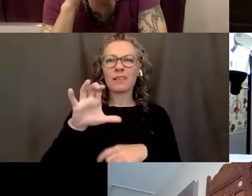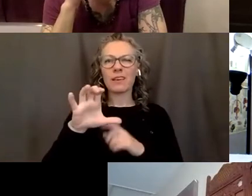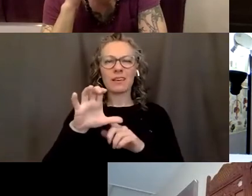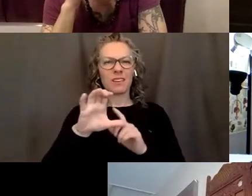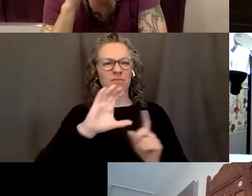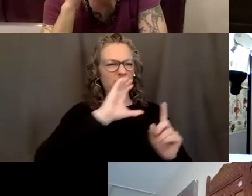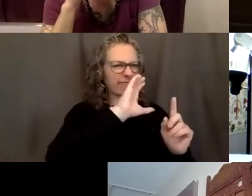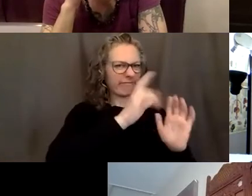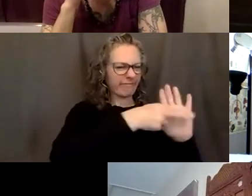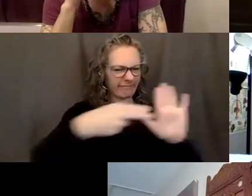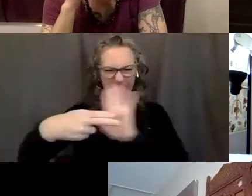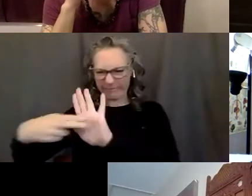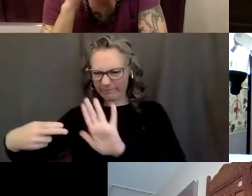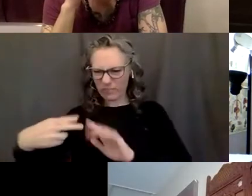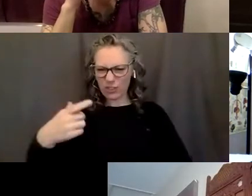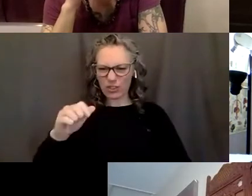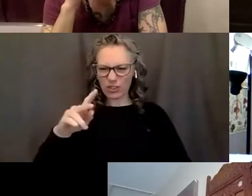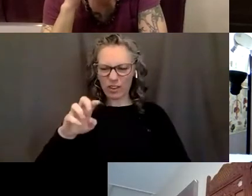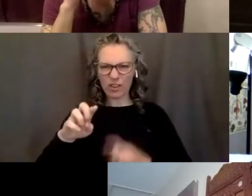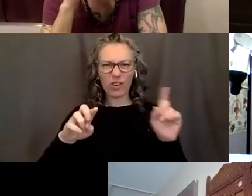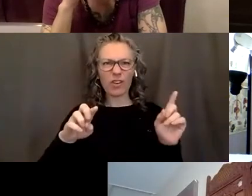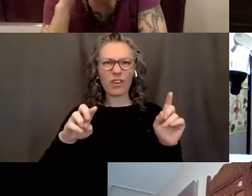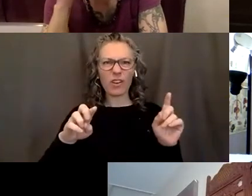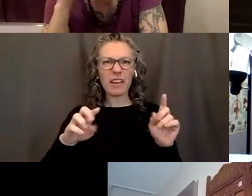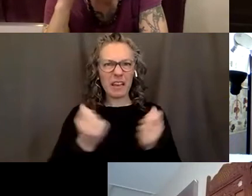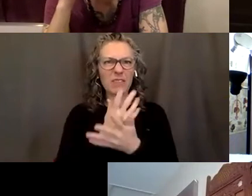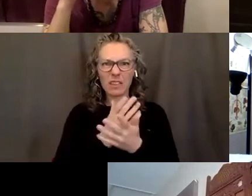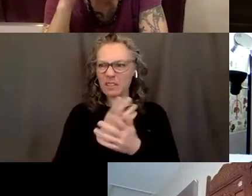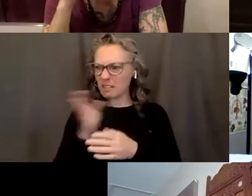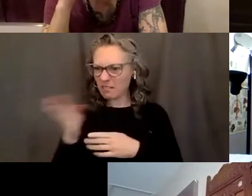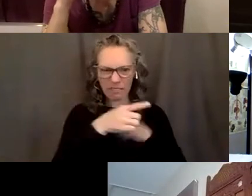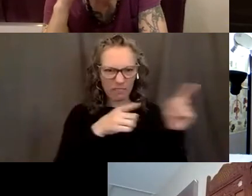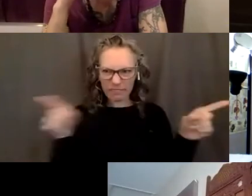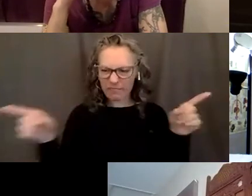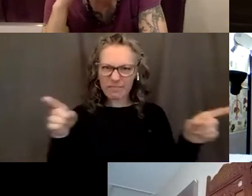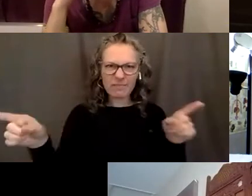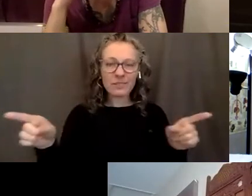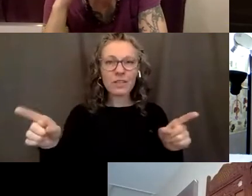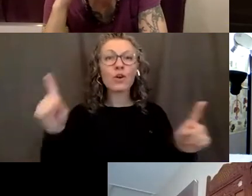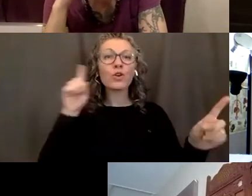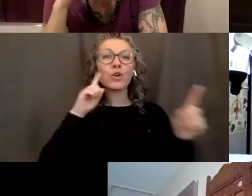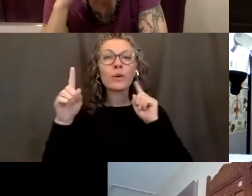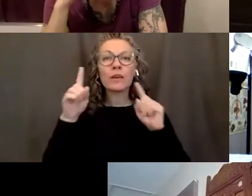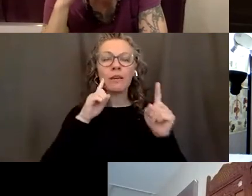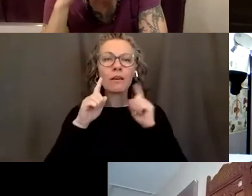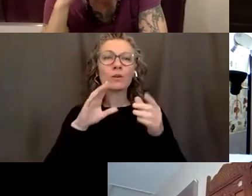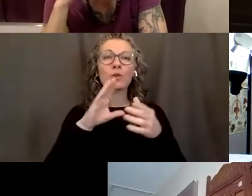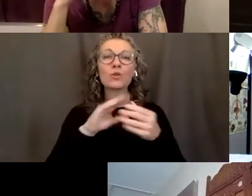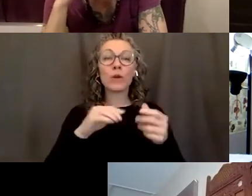as necessary as we have it now, because like whenever you hear about anyone, you hear